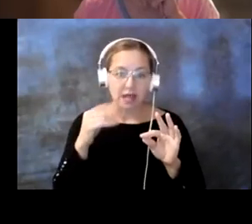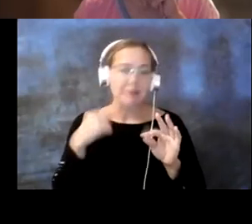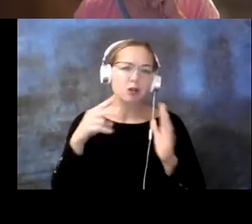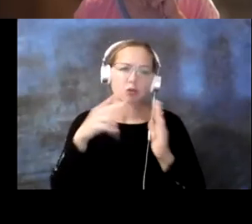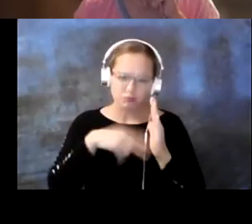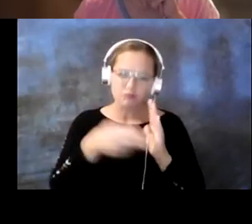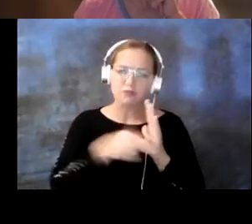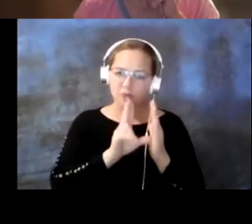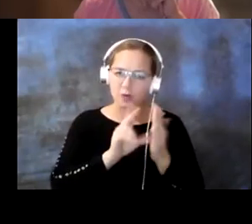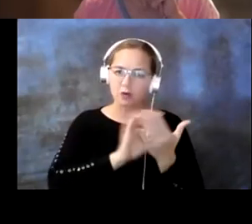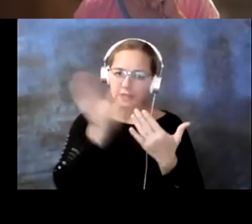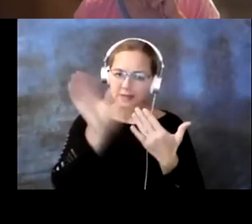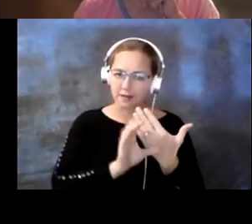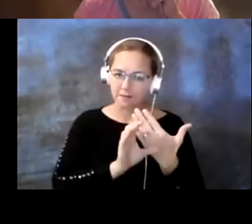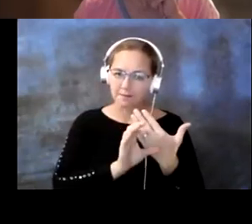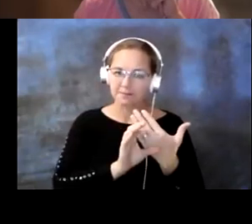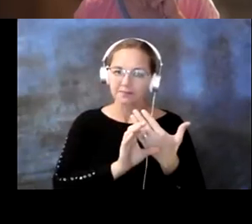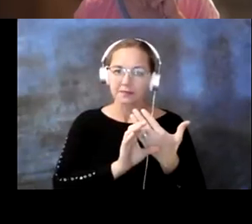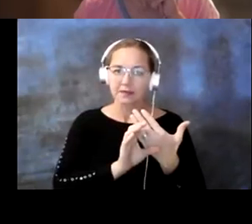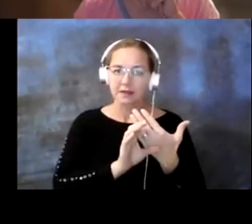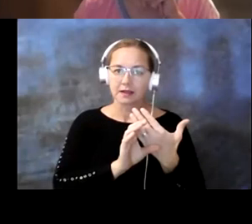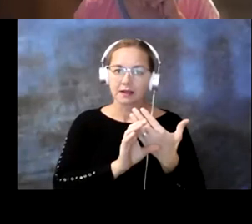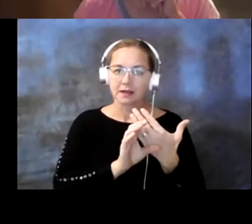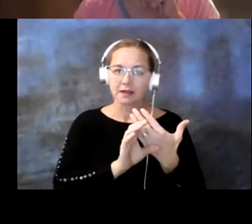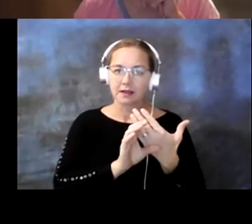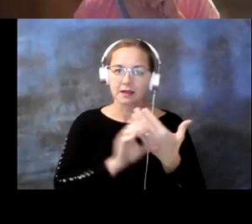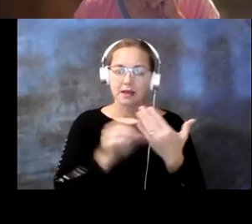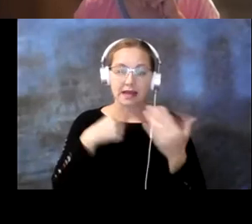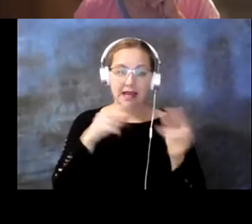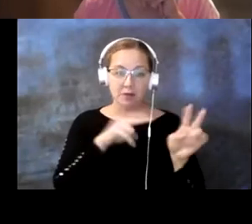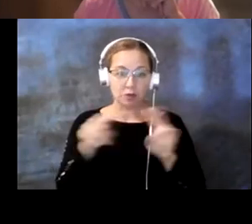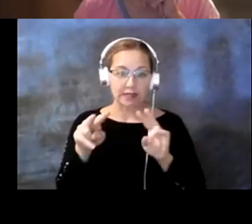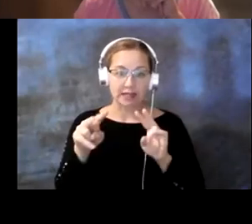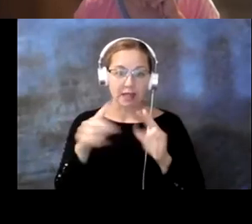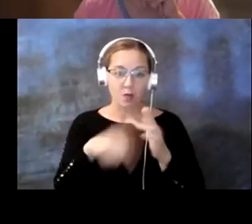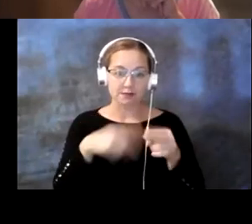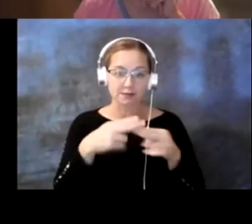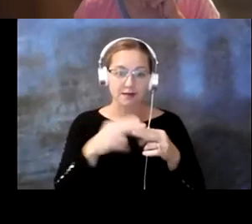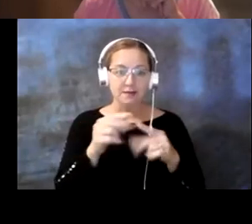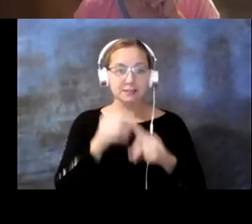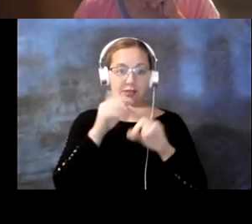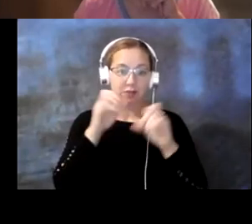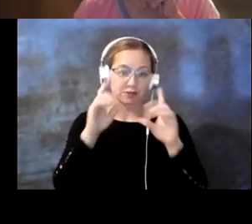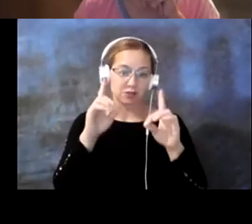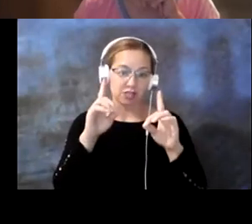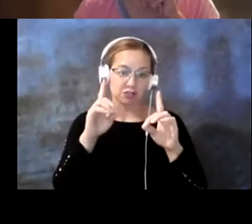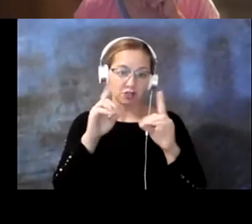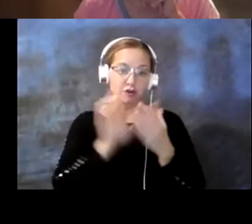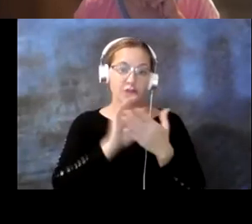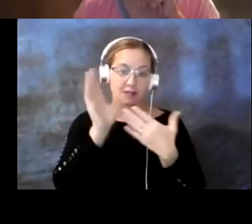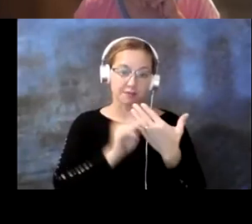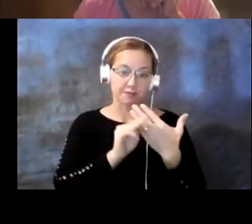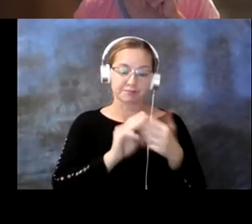looking at what's known as special education curriculum, and and